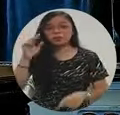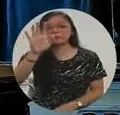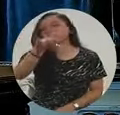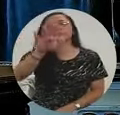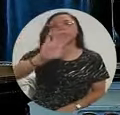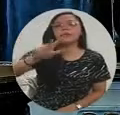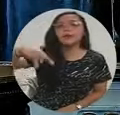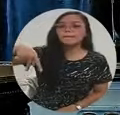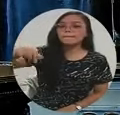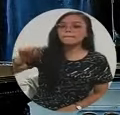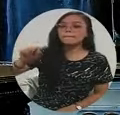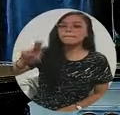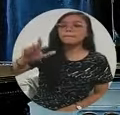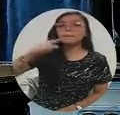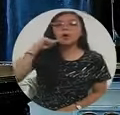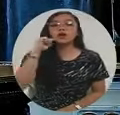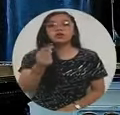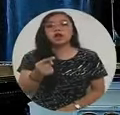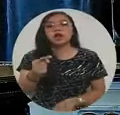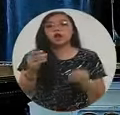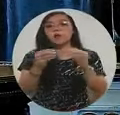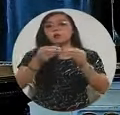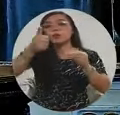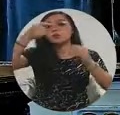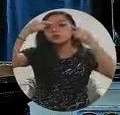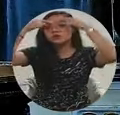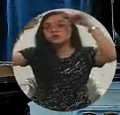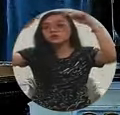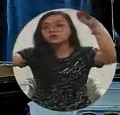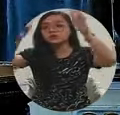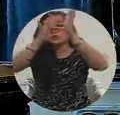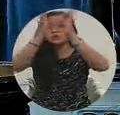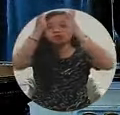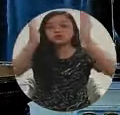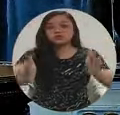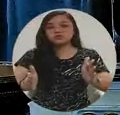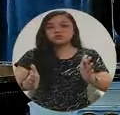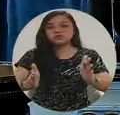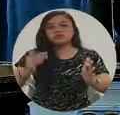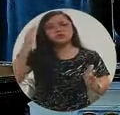The Apostle Paul is probably one of the most successful Christians you will ever know.